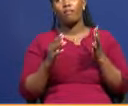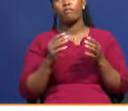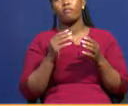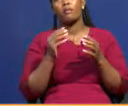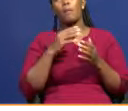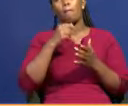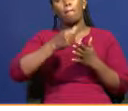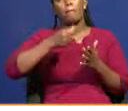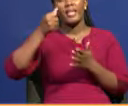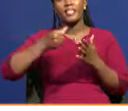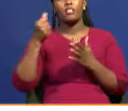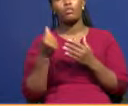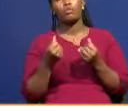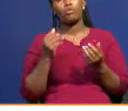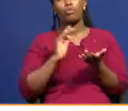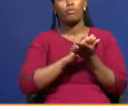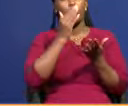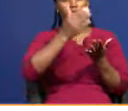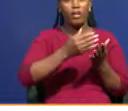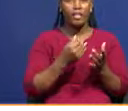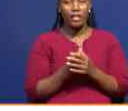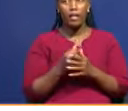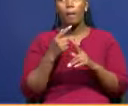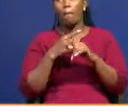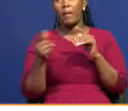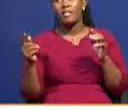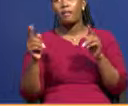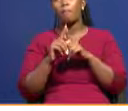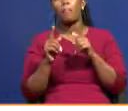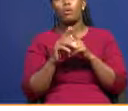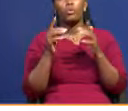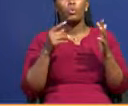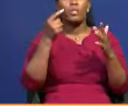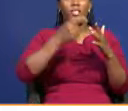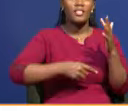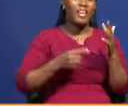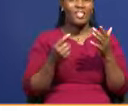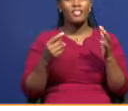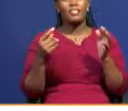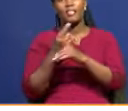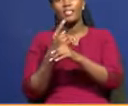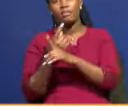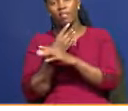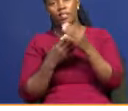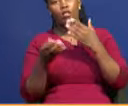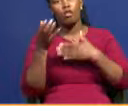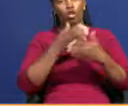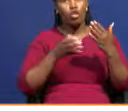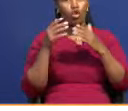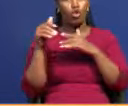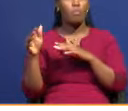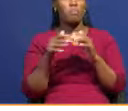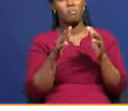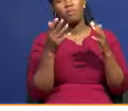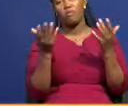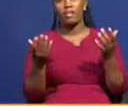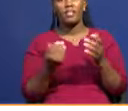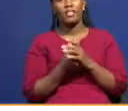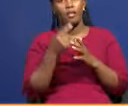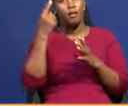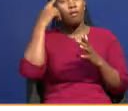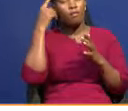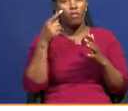to reinforce what James was talking about, you know, taxing some aspects of the economy and not others. Okay. For